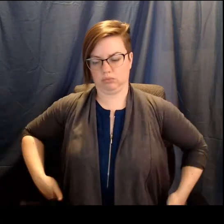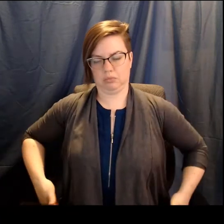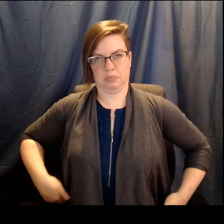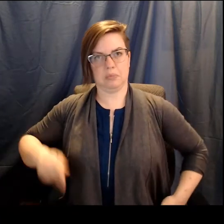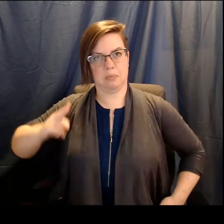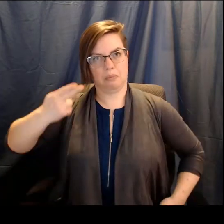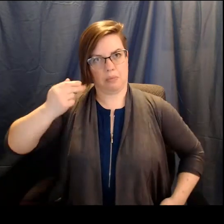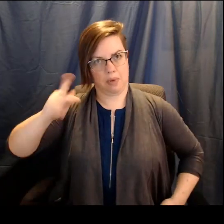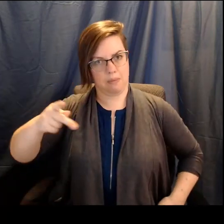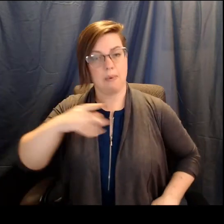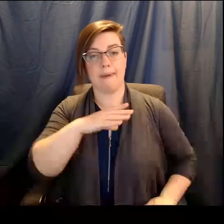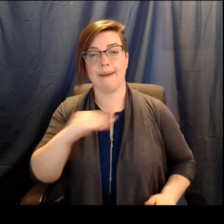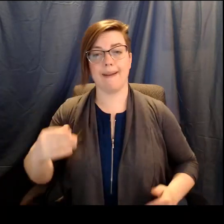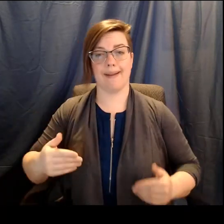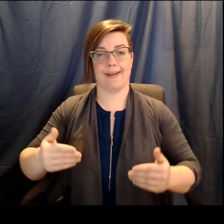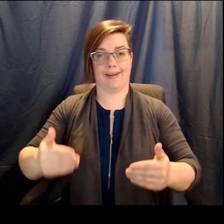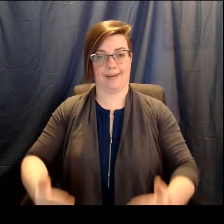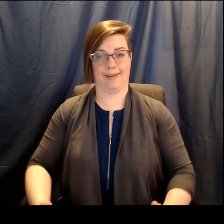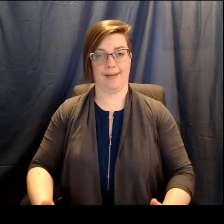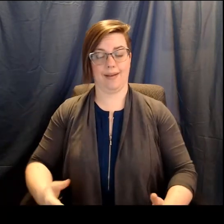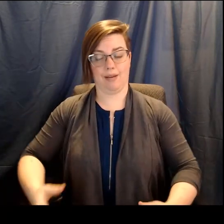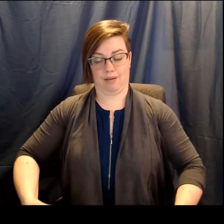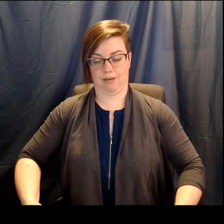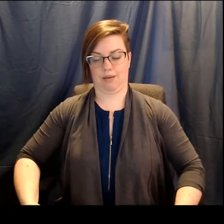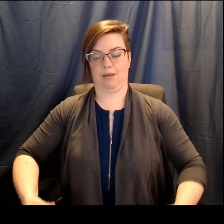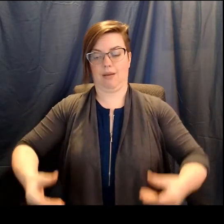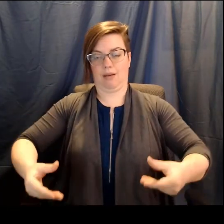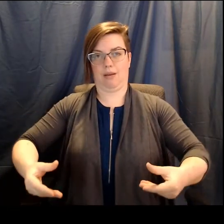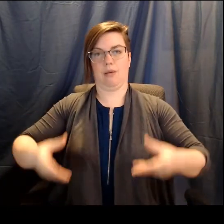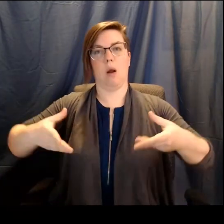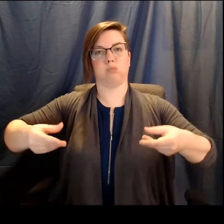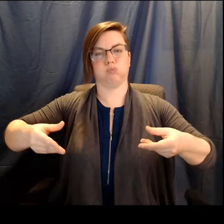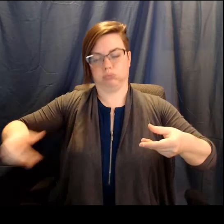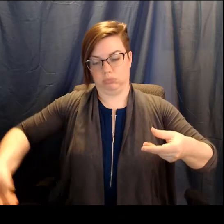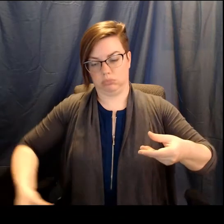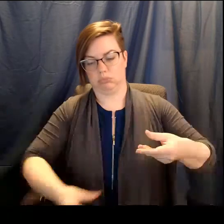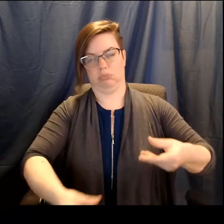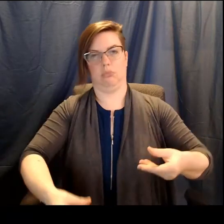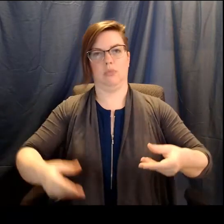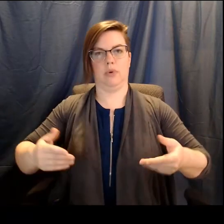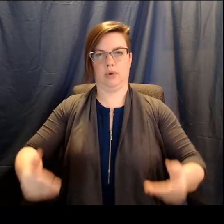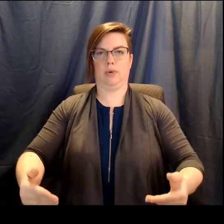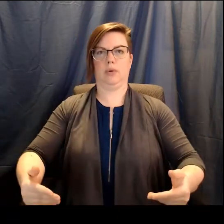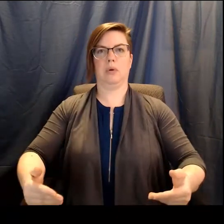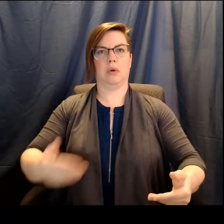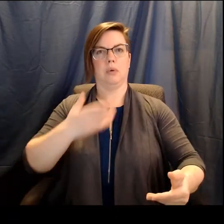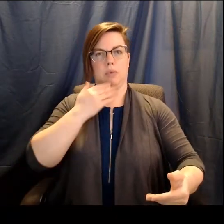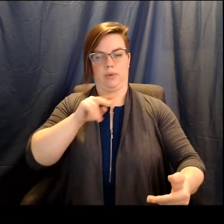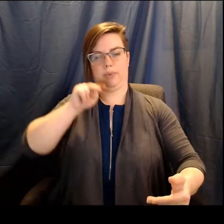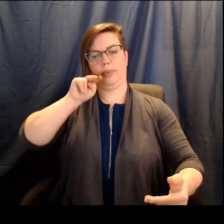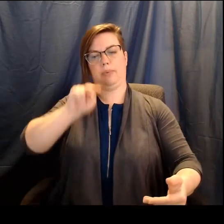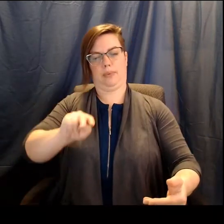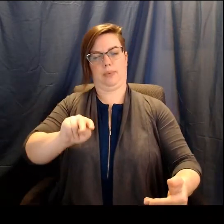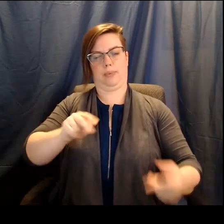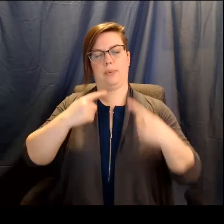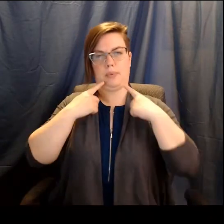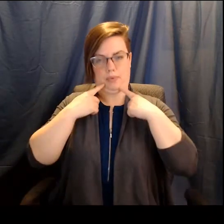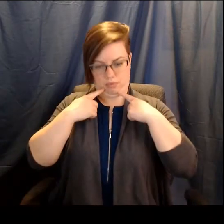to her eyes so she can look more straight ahead. Because she's more reclined, she's also able to